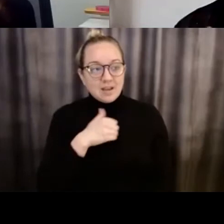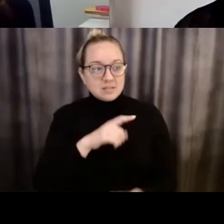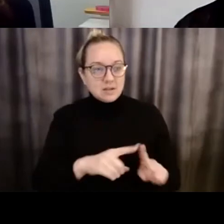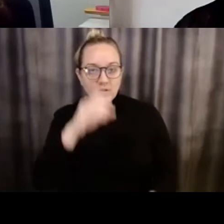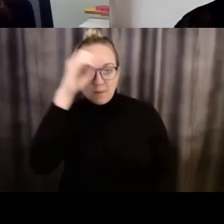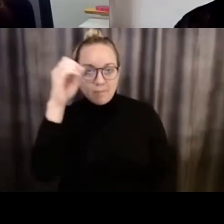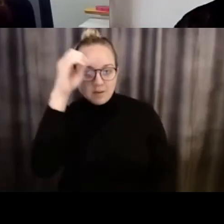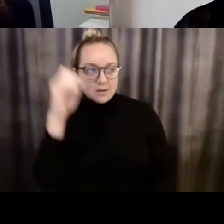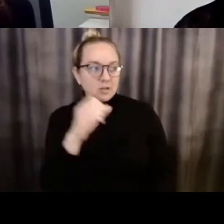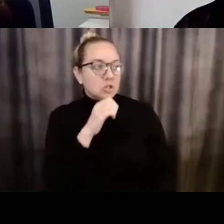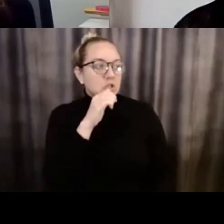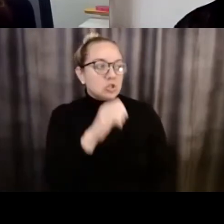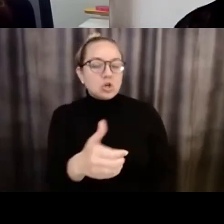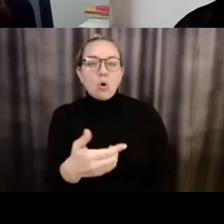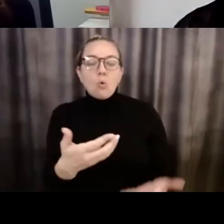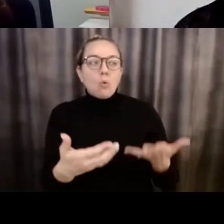or,